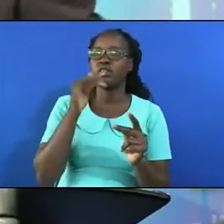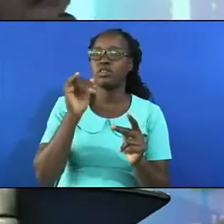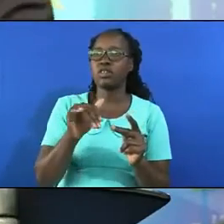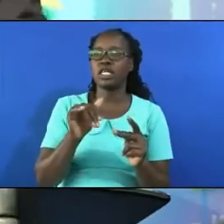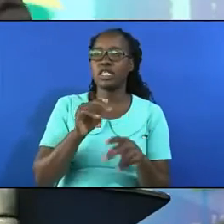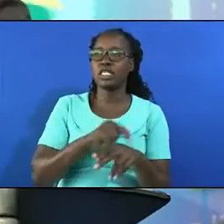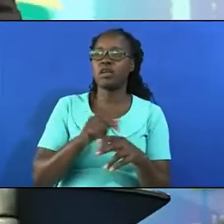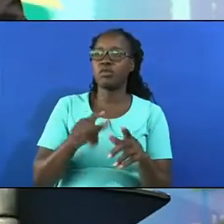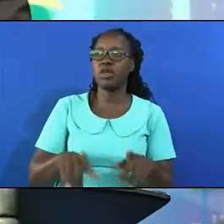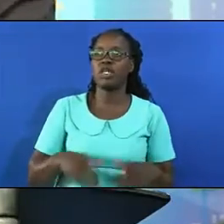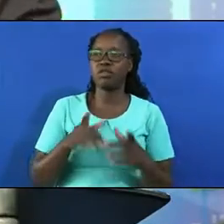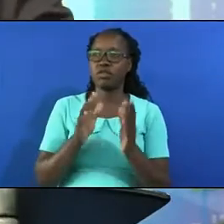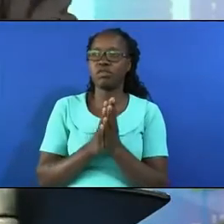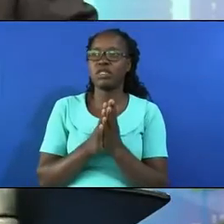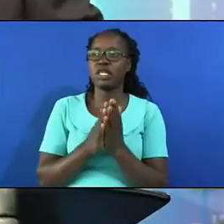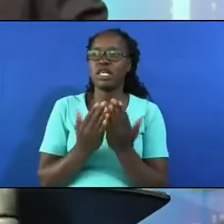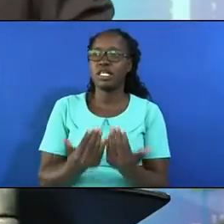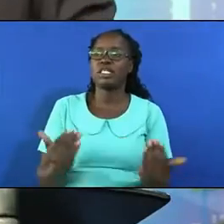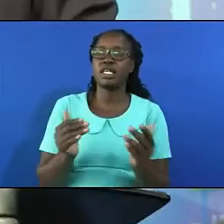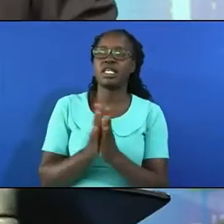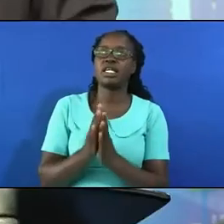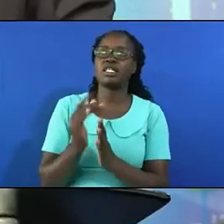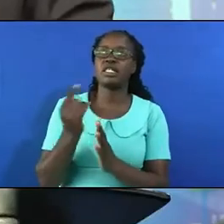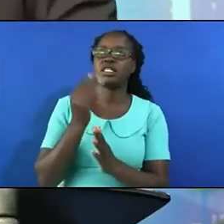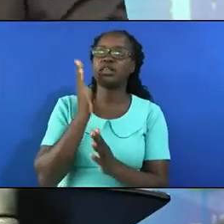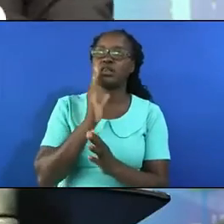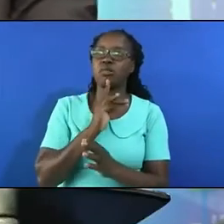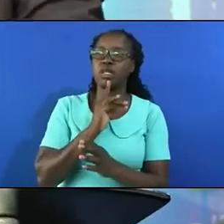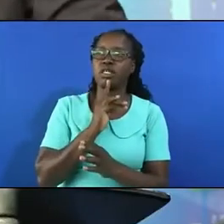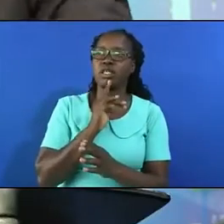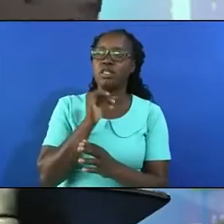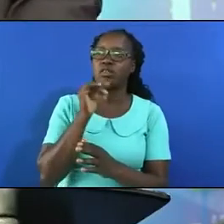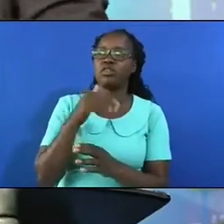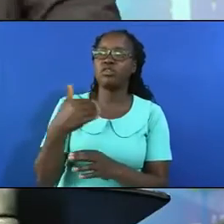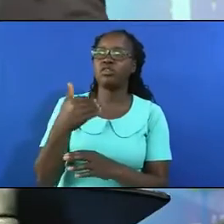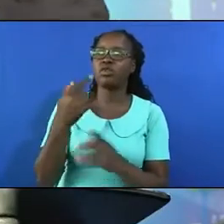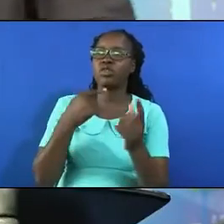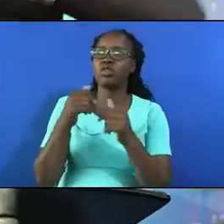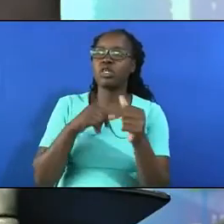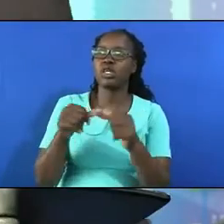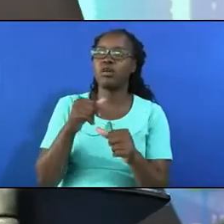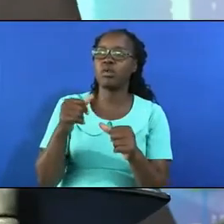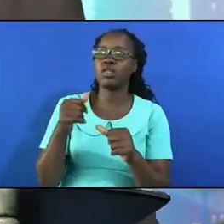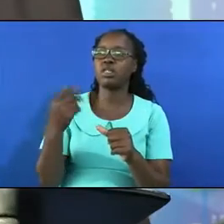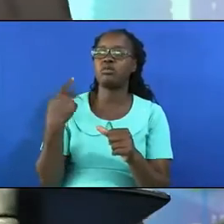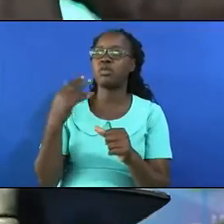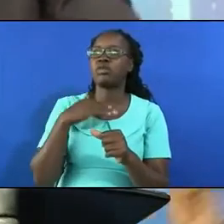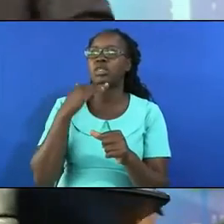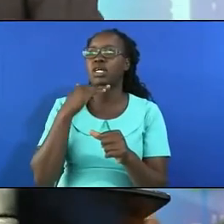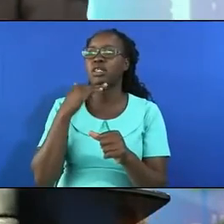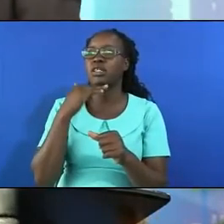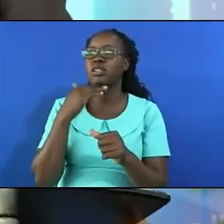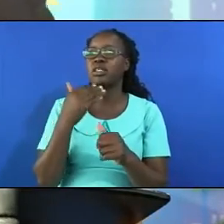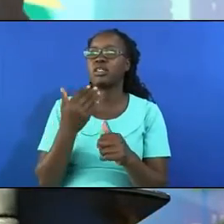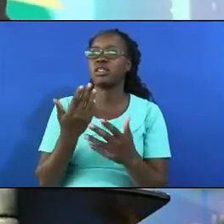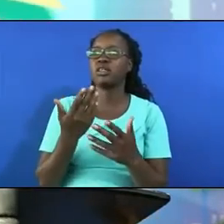that when you are living with your child as a single parent, you are not always talking about the spouse who died or